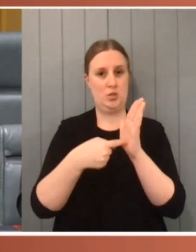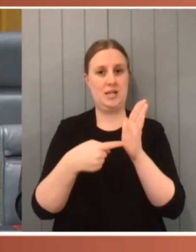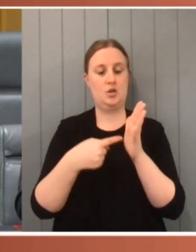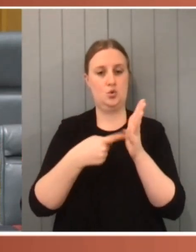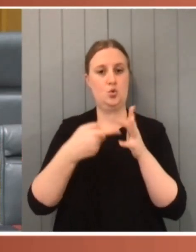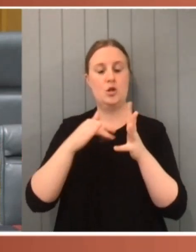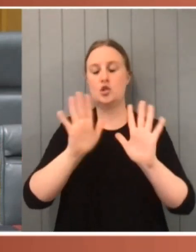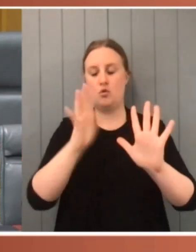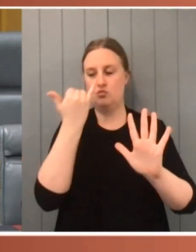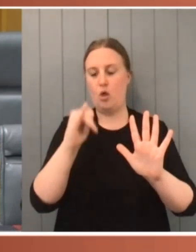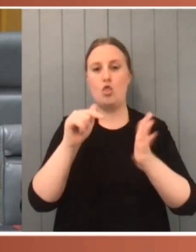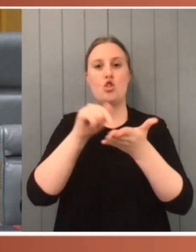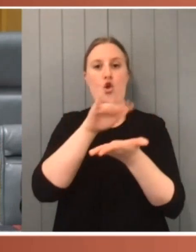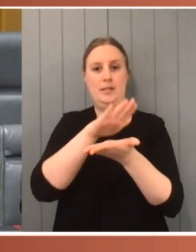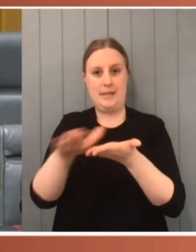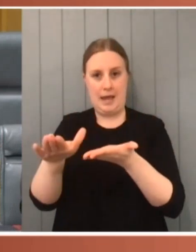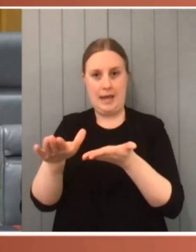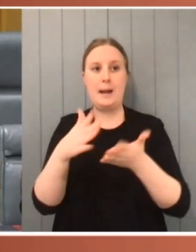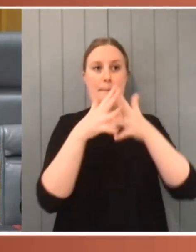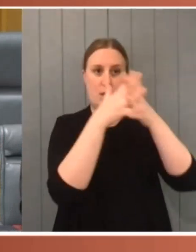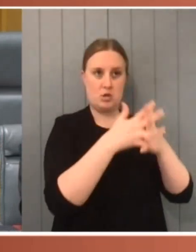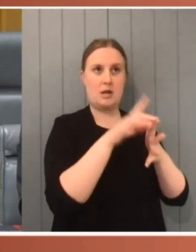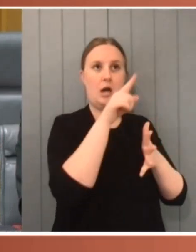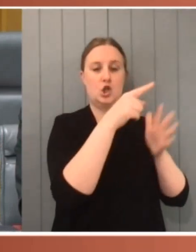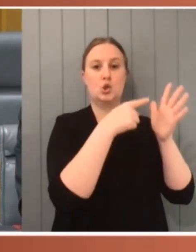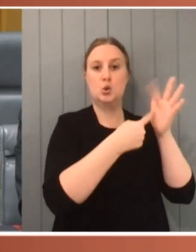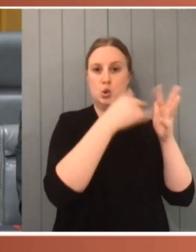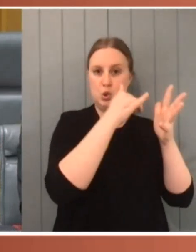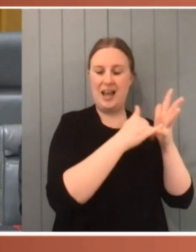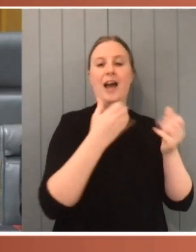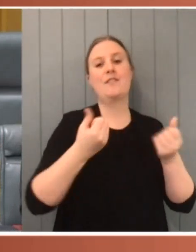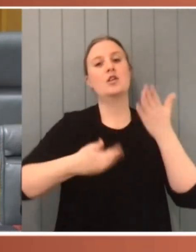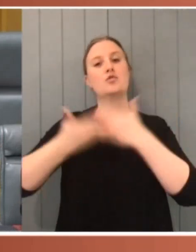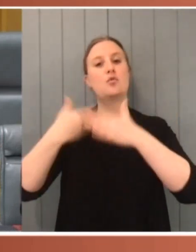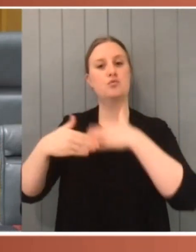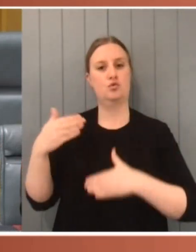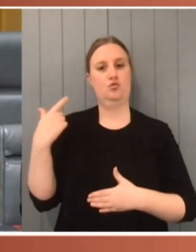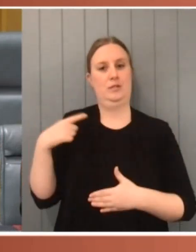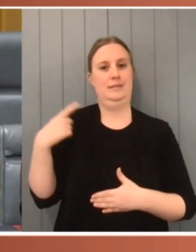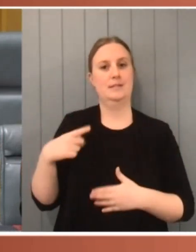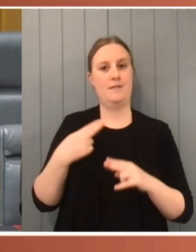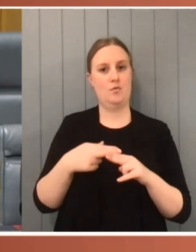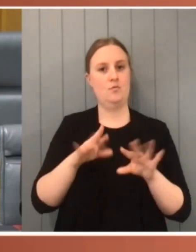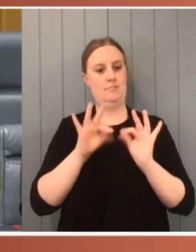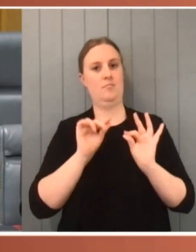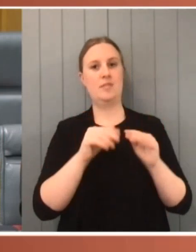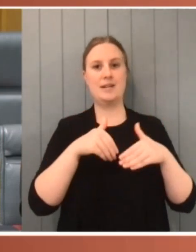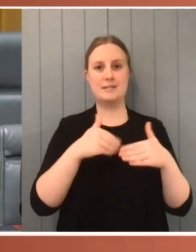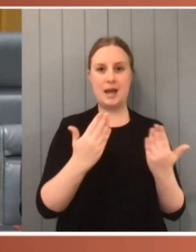Thursdays. In the US it's on a Tuesday. But again, this was seen as a very significant thing that